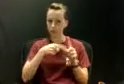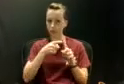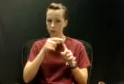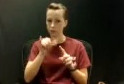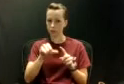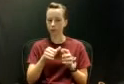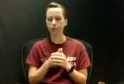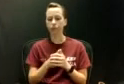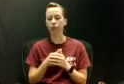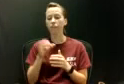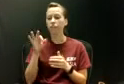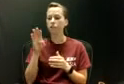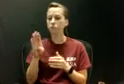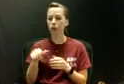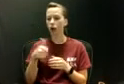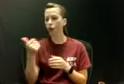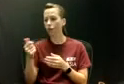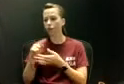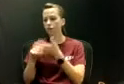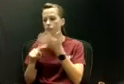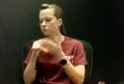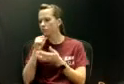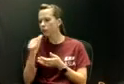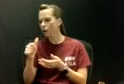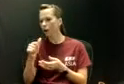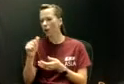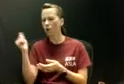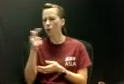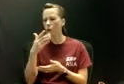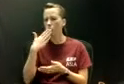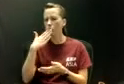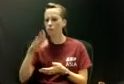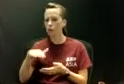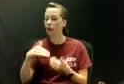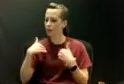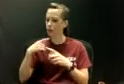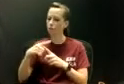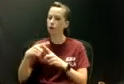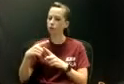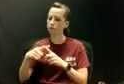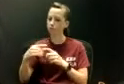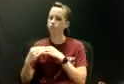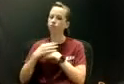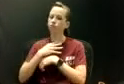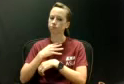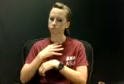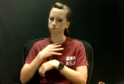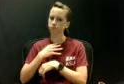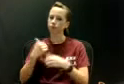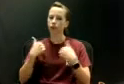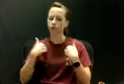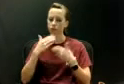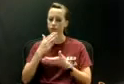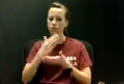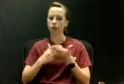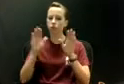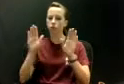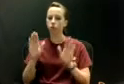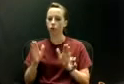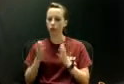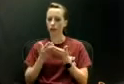always bad, though. There are positive ways that we are affected by our devices and or social media. So there's some really great things that